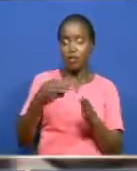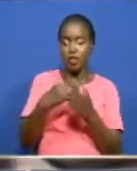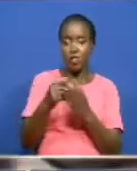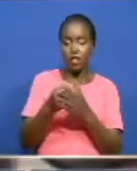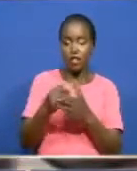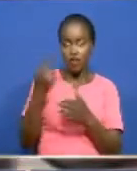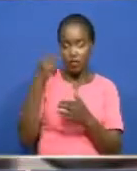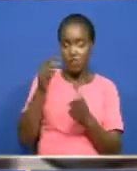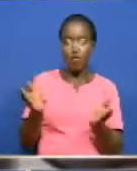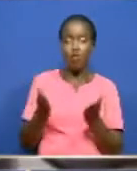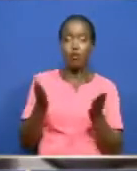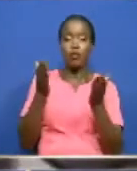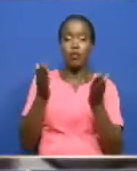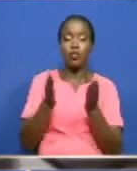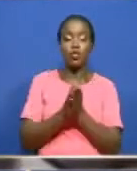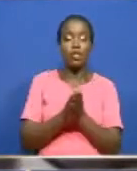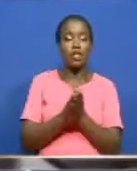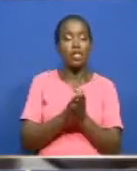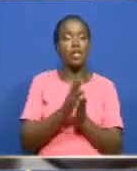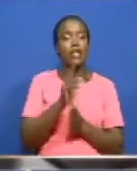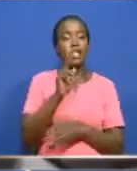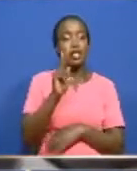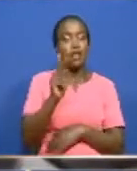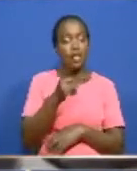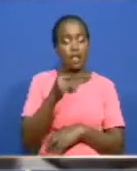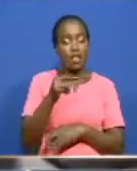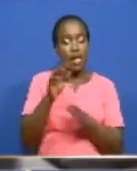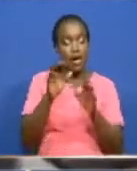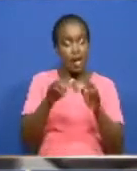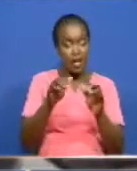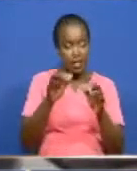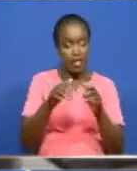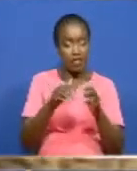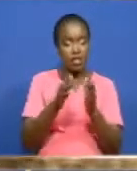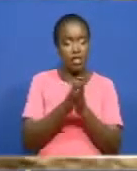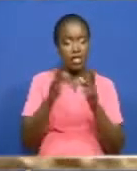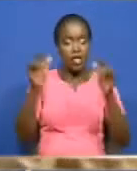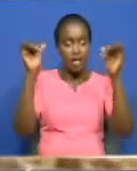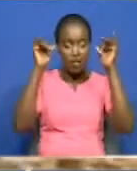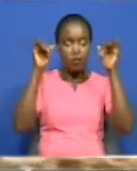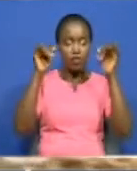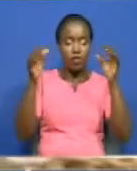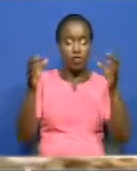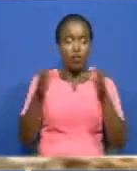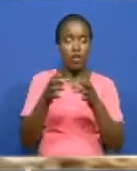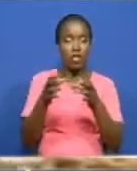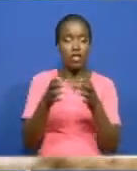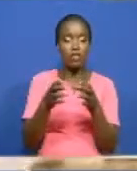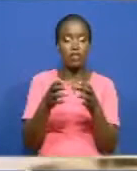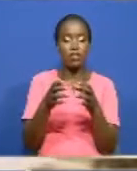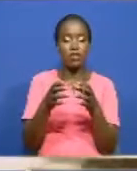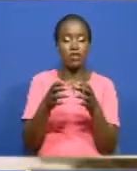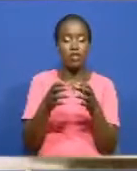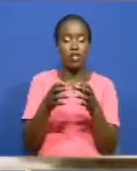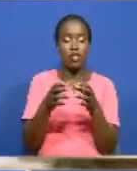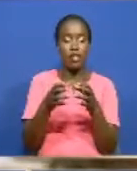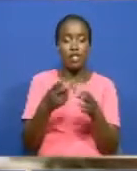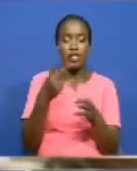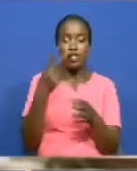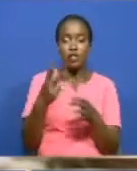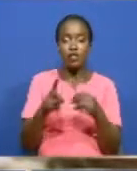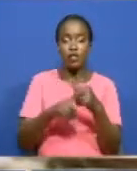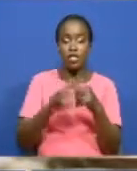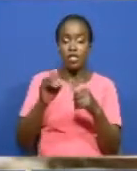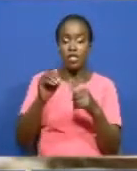promotion. Meanwhile, the Kenya Agricultural and Livestock Research Organization says the annual sorghum production stands at